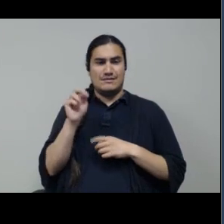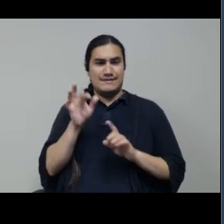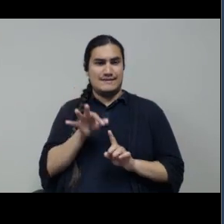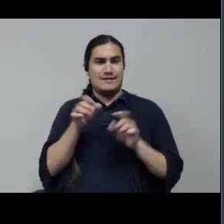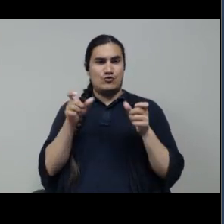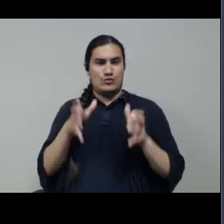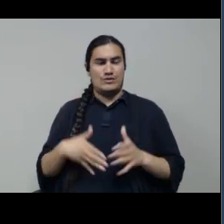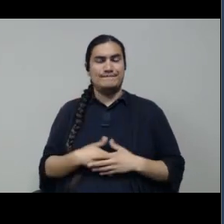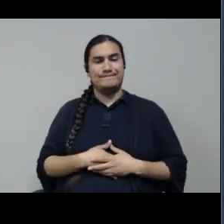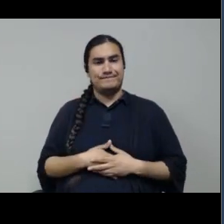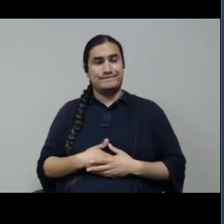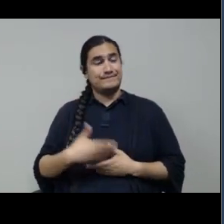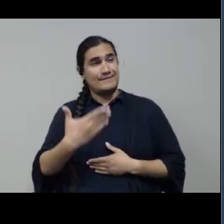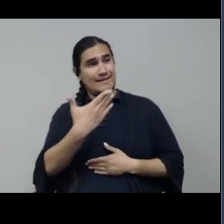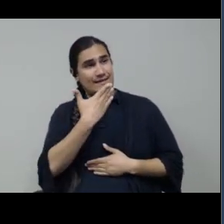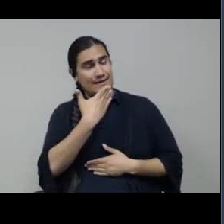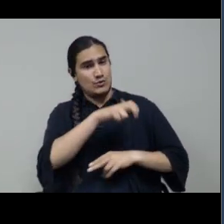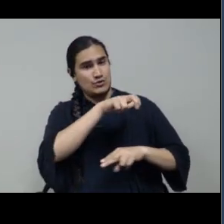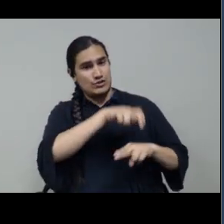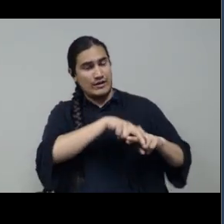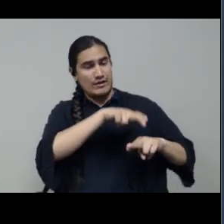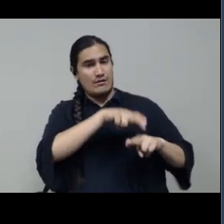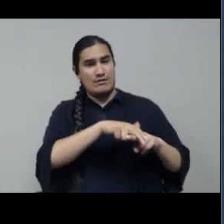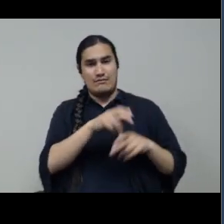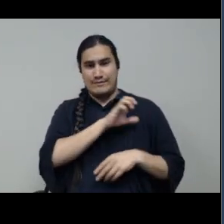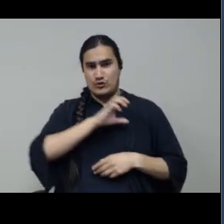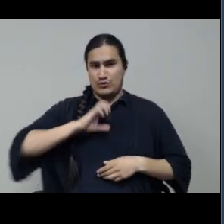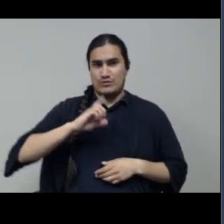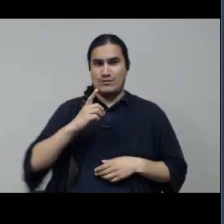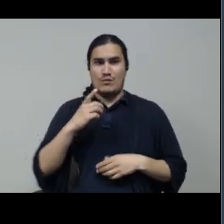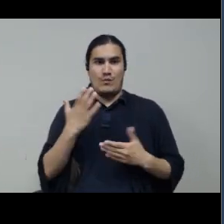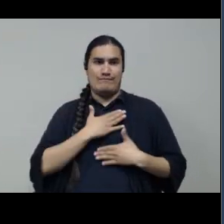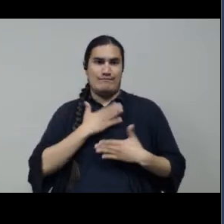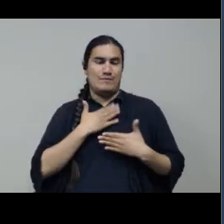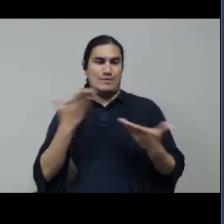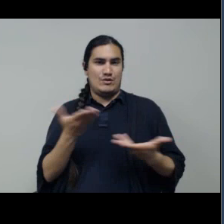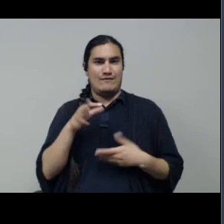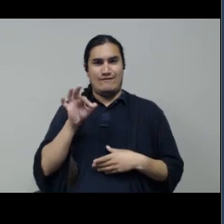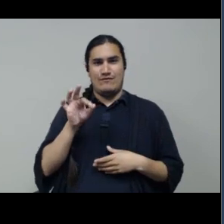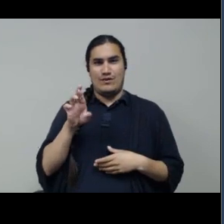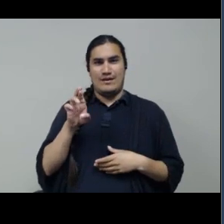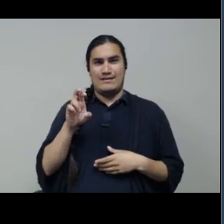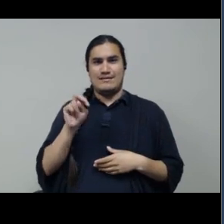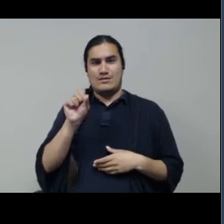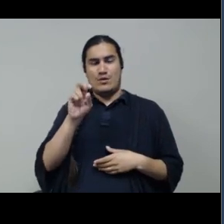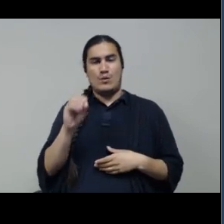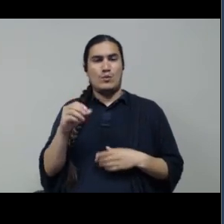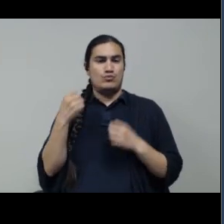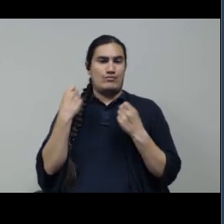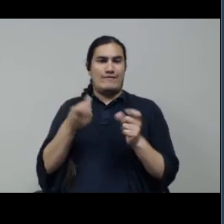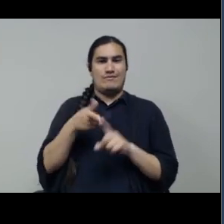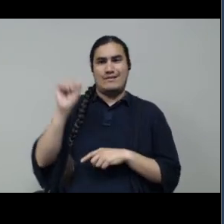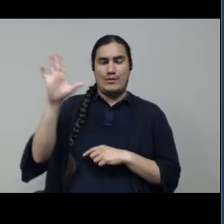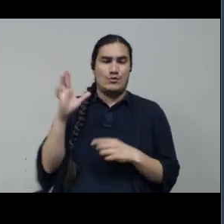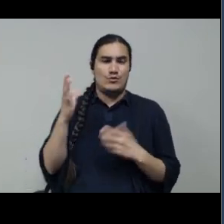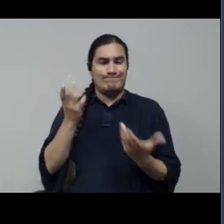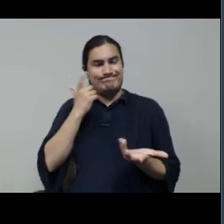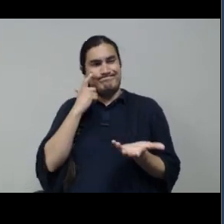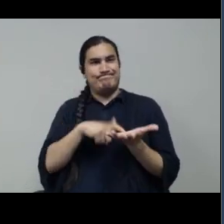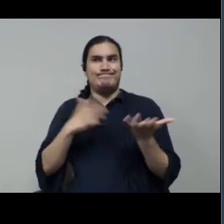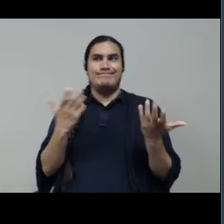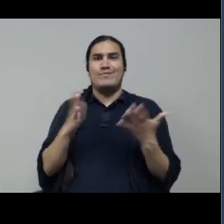Thank you, Chairwoman and Commissioners. It's always a pleasure to be in fabulous Fresno. Driving down from Sacramento today, I couldn't help but think to myself